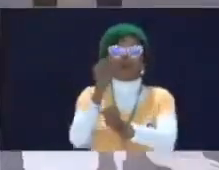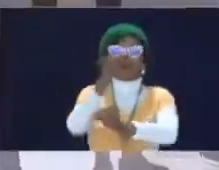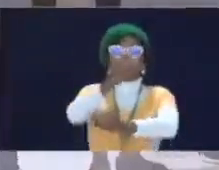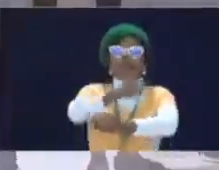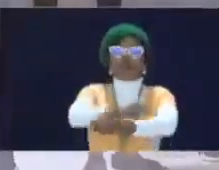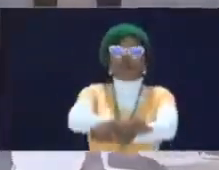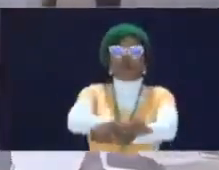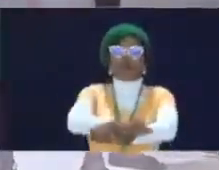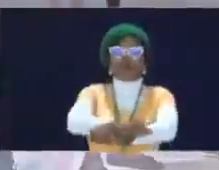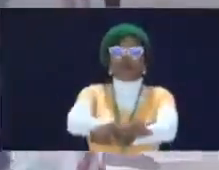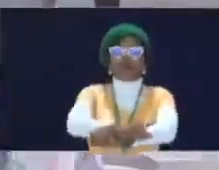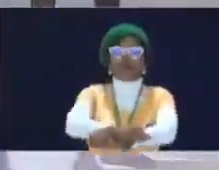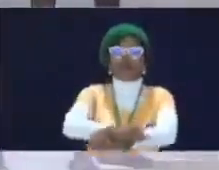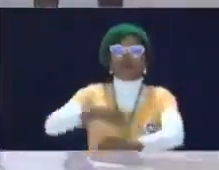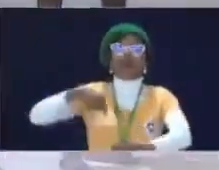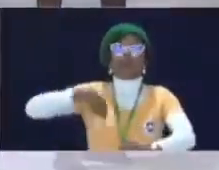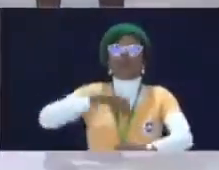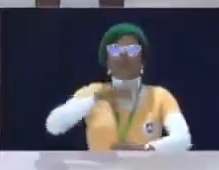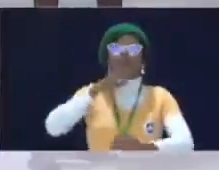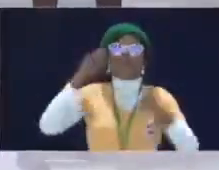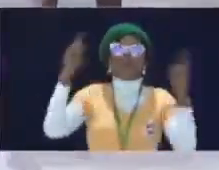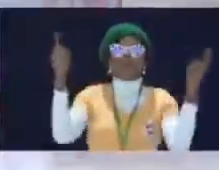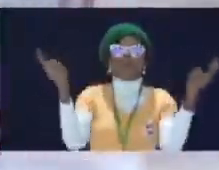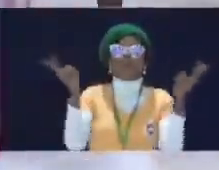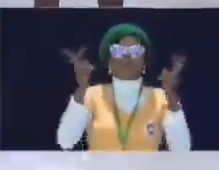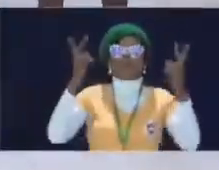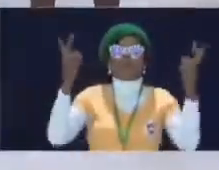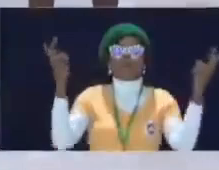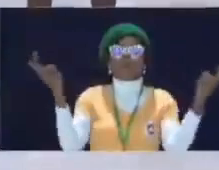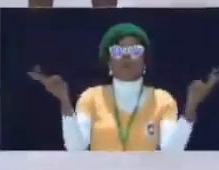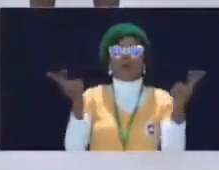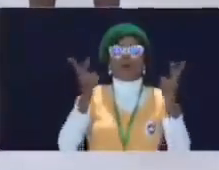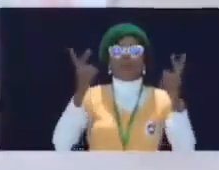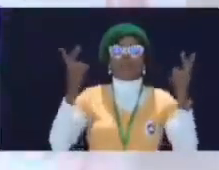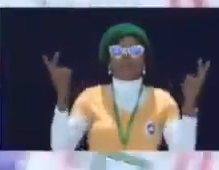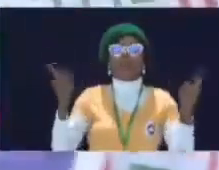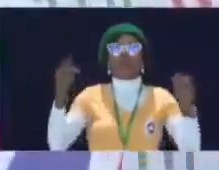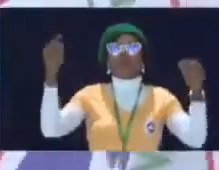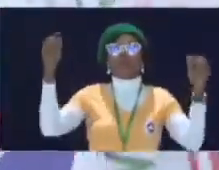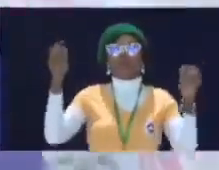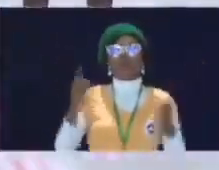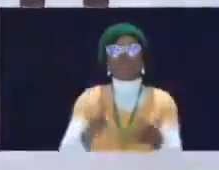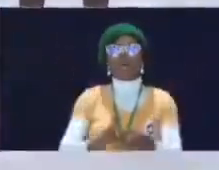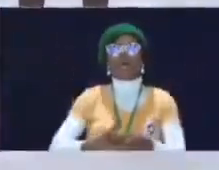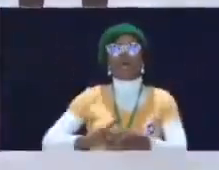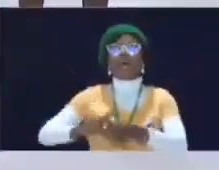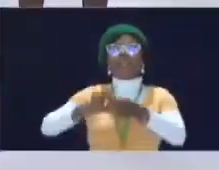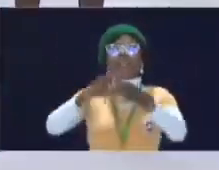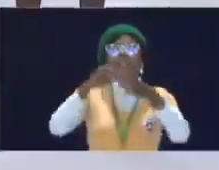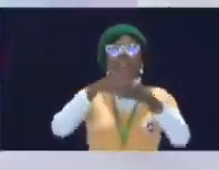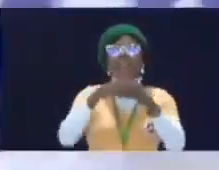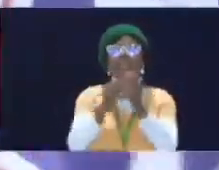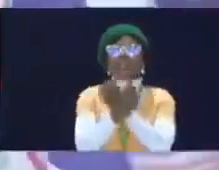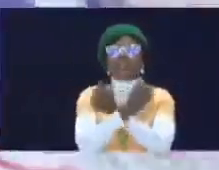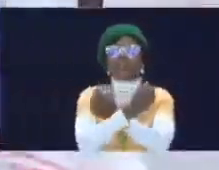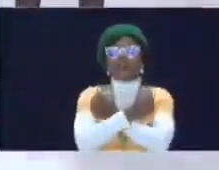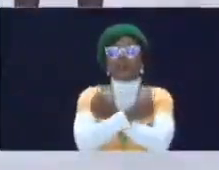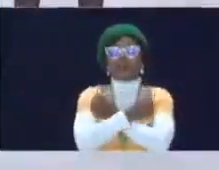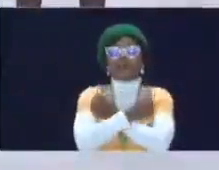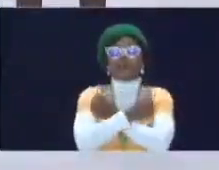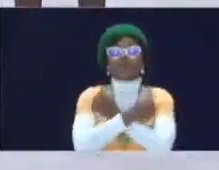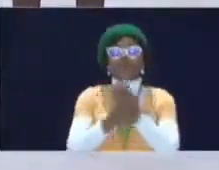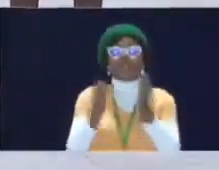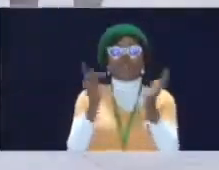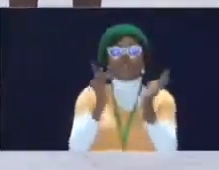we we are Victor we are Victor uned United